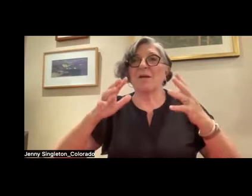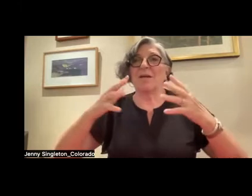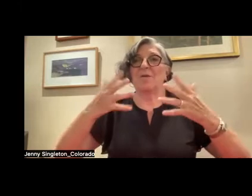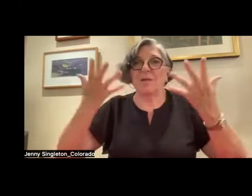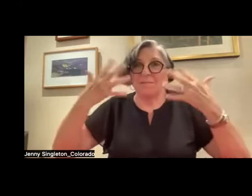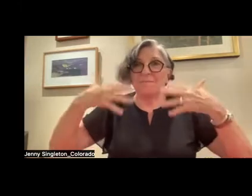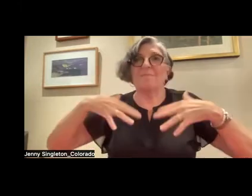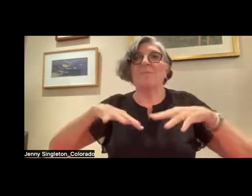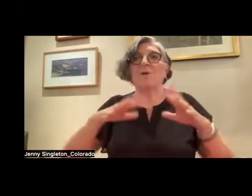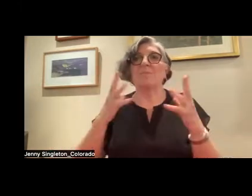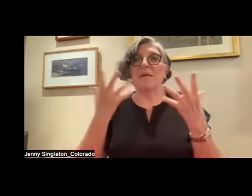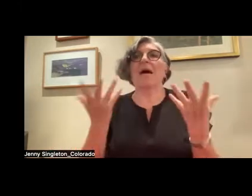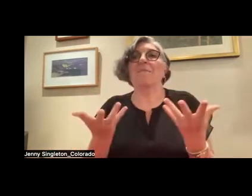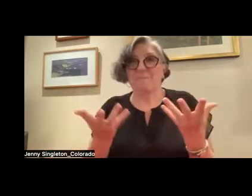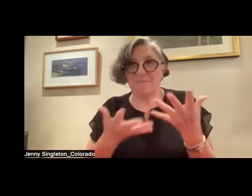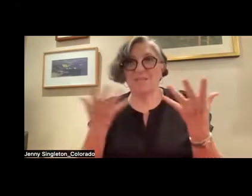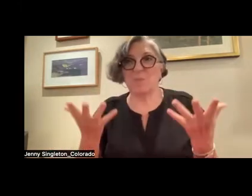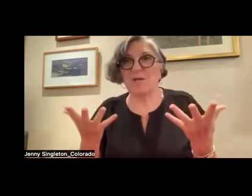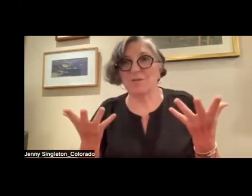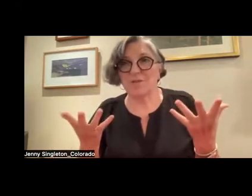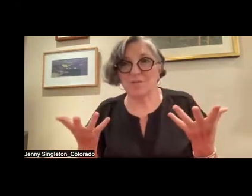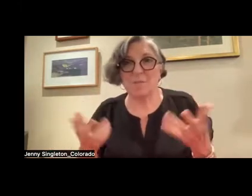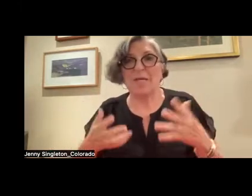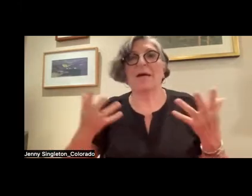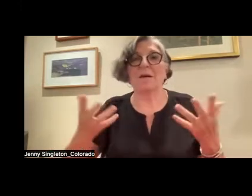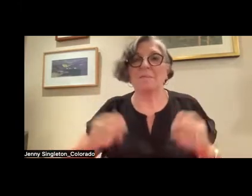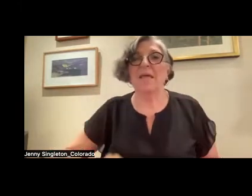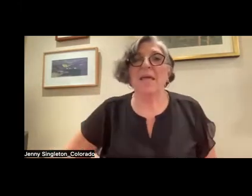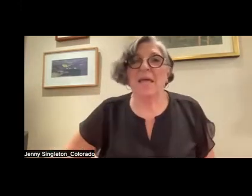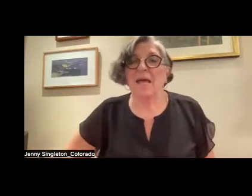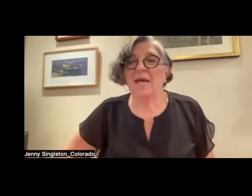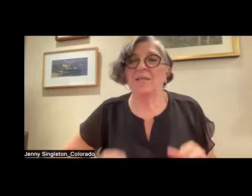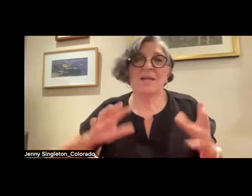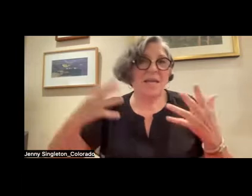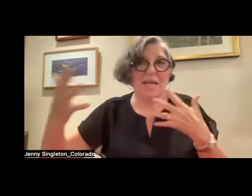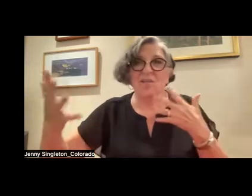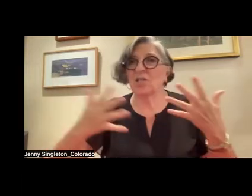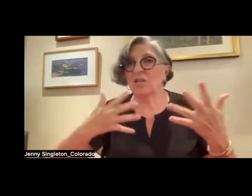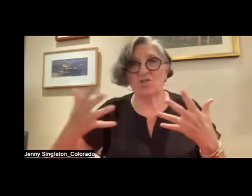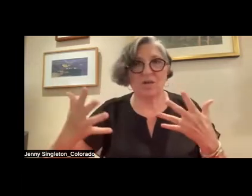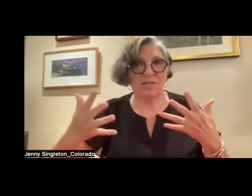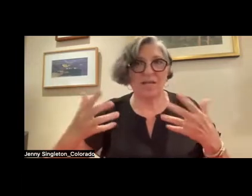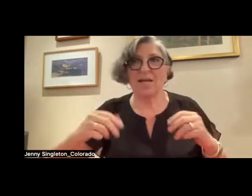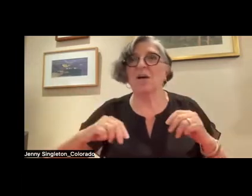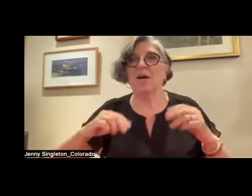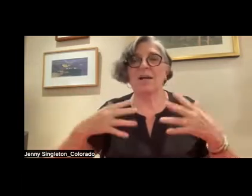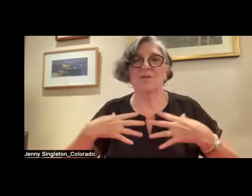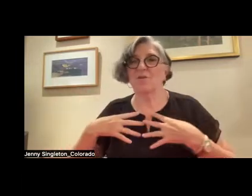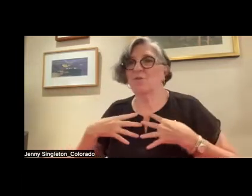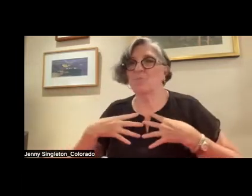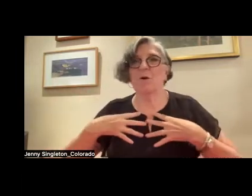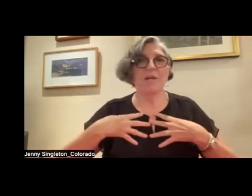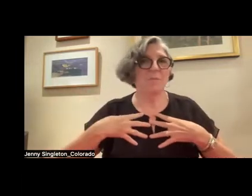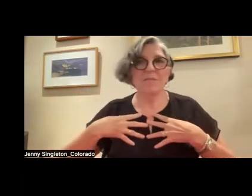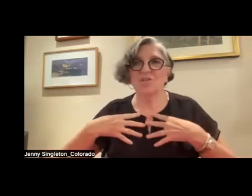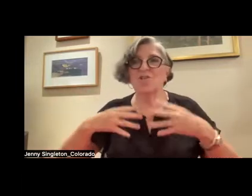so you can become the speaker, so to speak, and engage in constructed dialogue. And so you